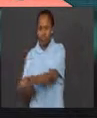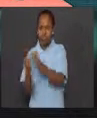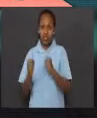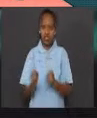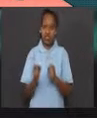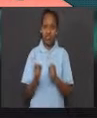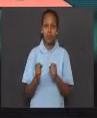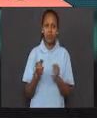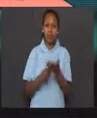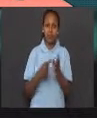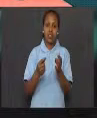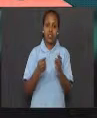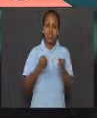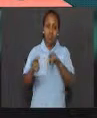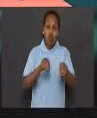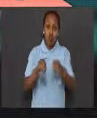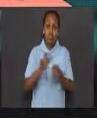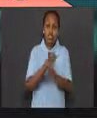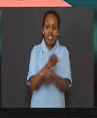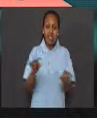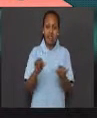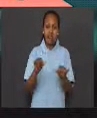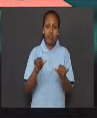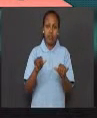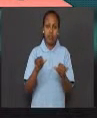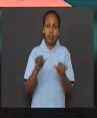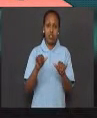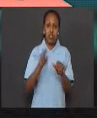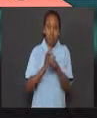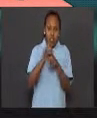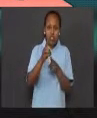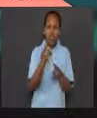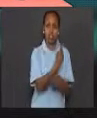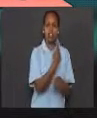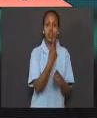They may even move in the same direction once they are connected.